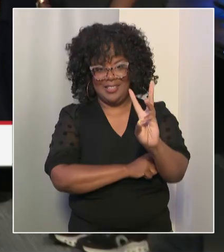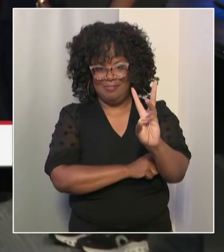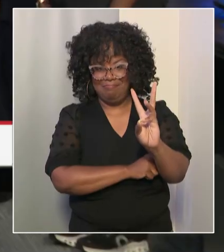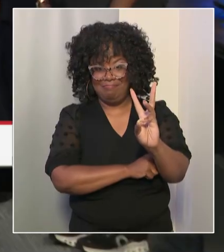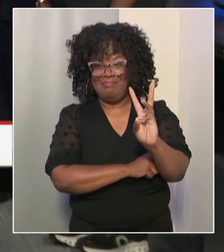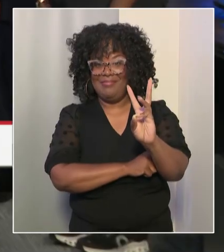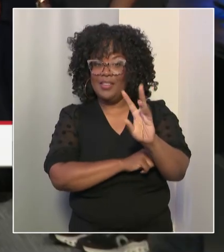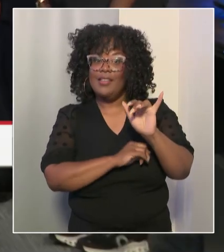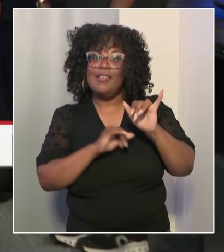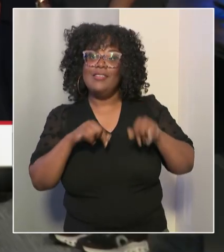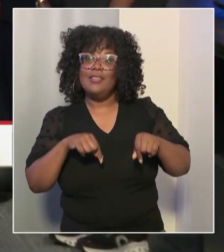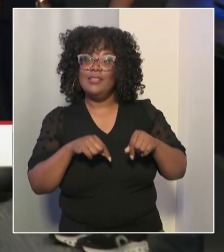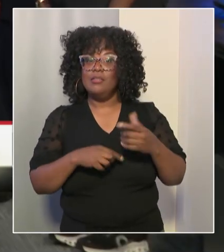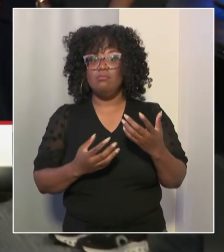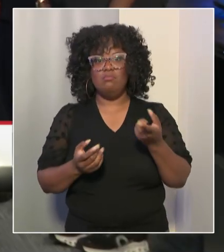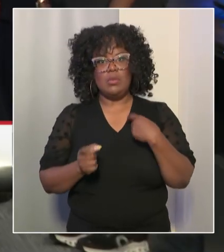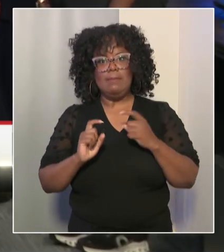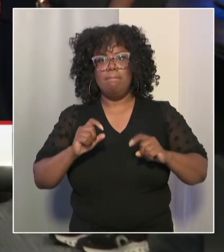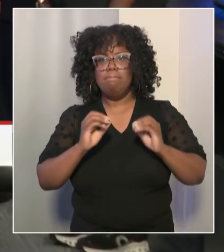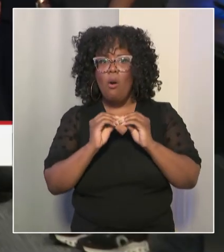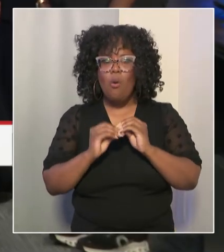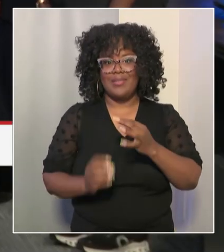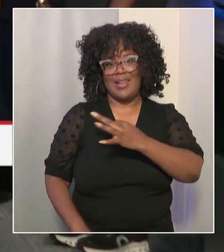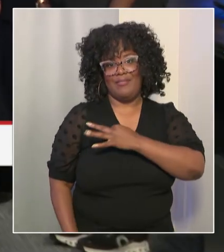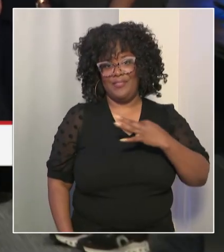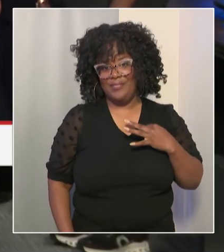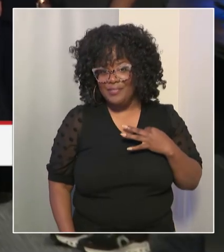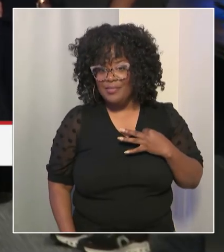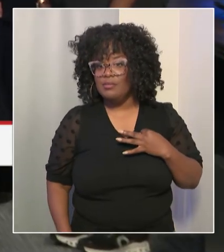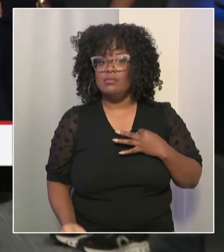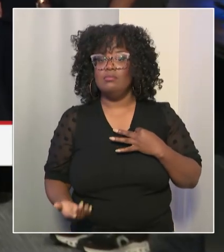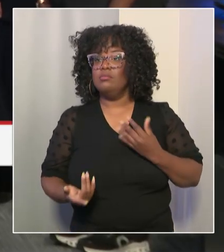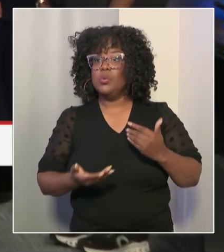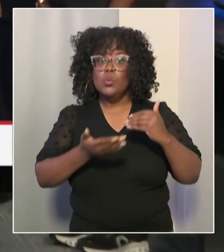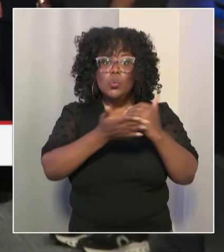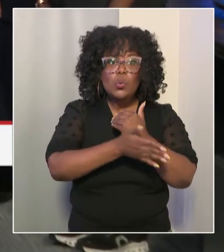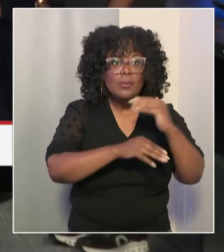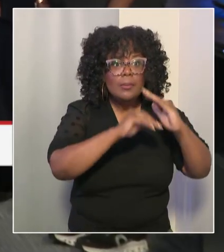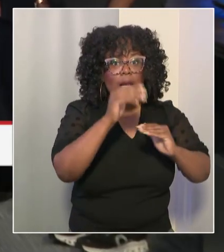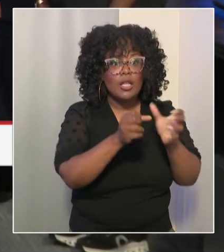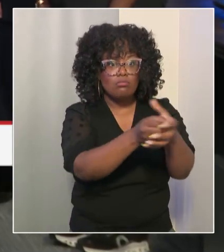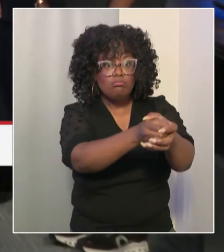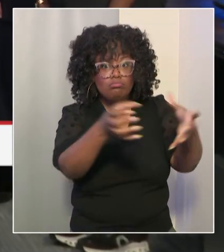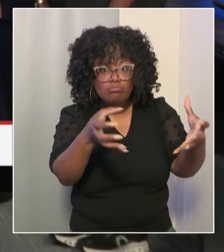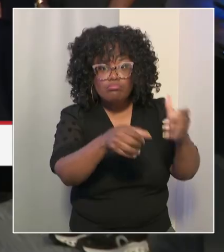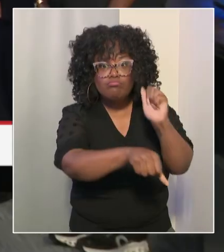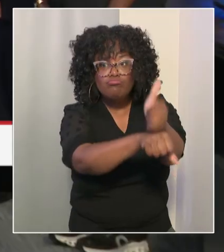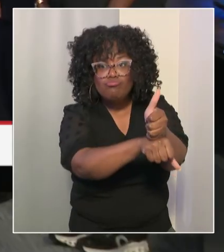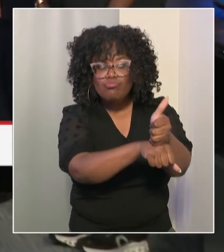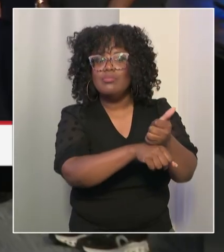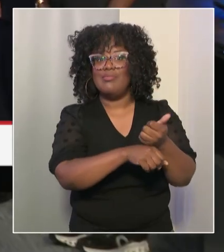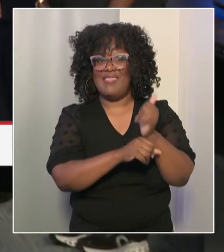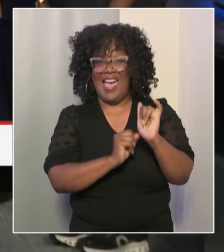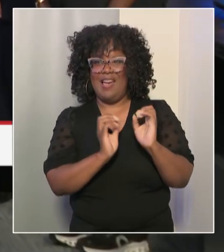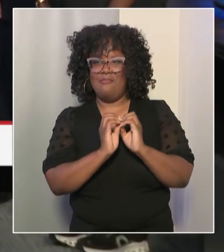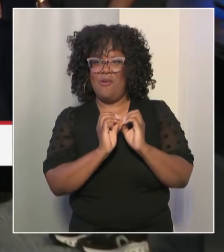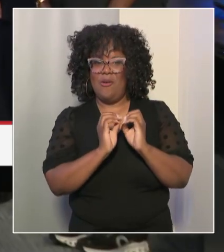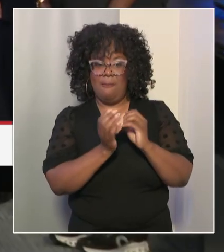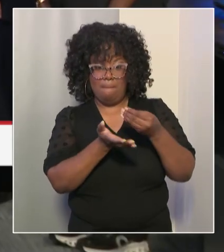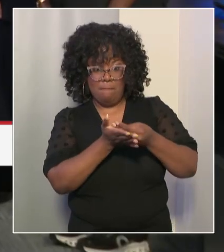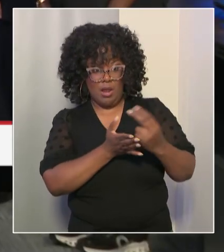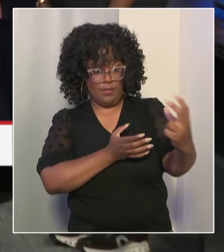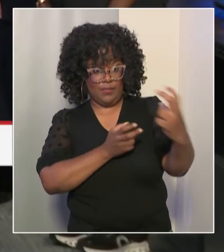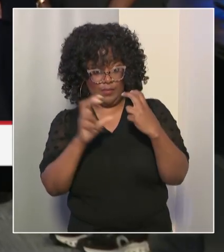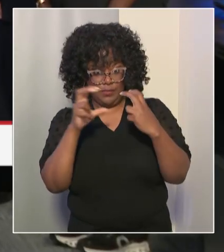grow our workforce, grow our footprint, and most importantly, grow DC. Specifically, the pay parity